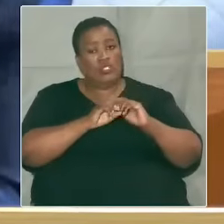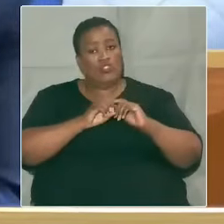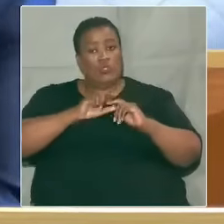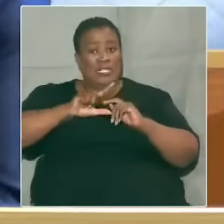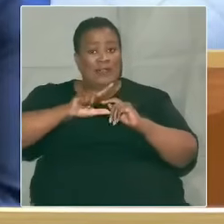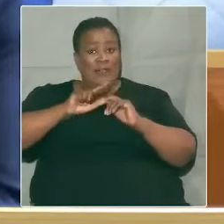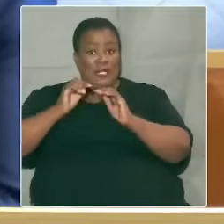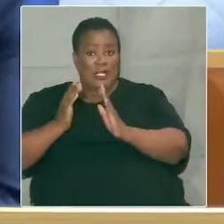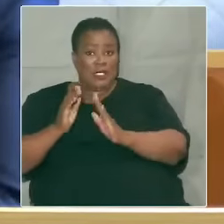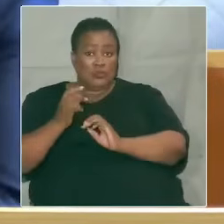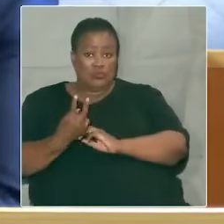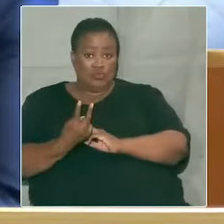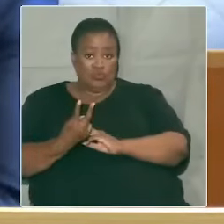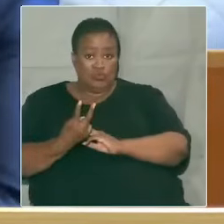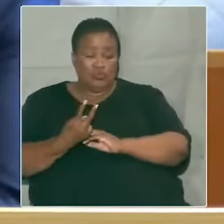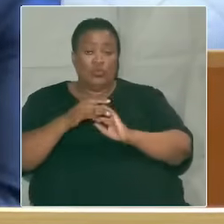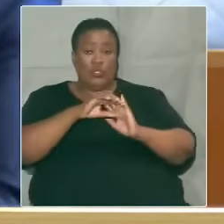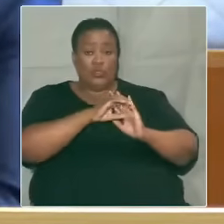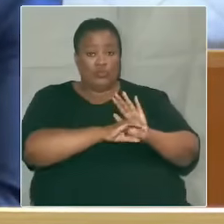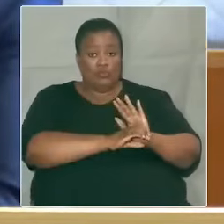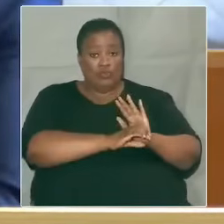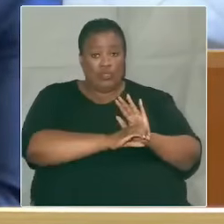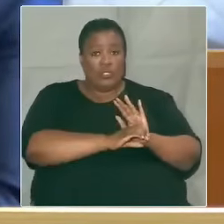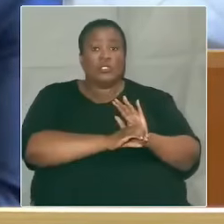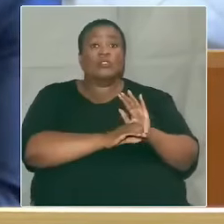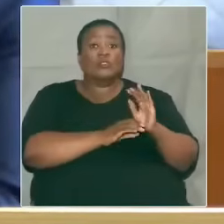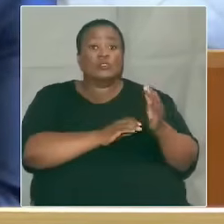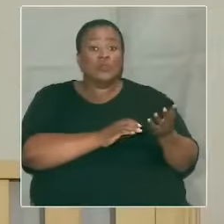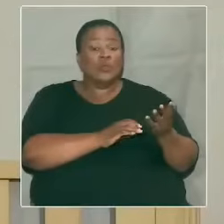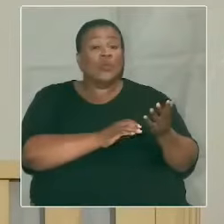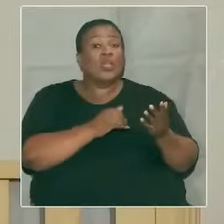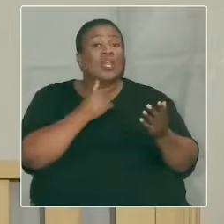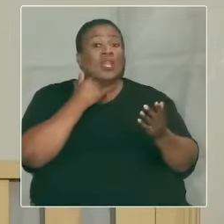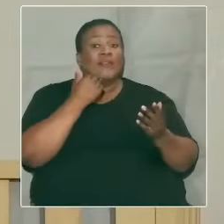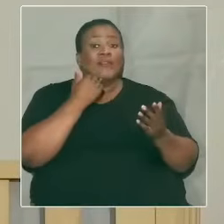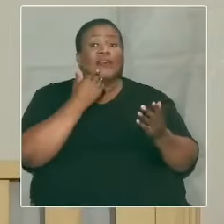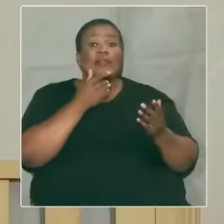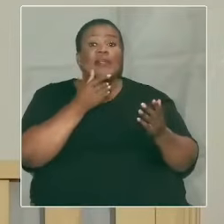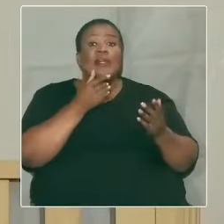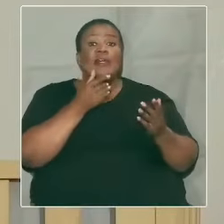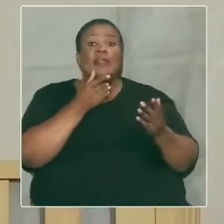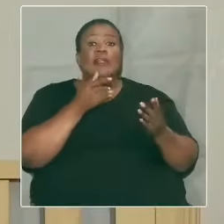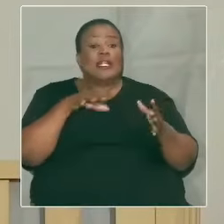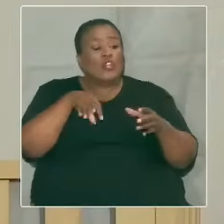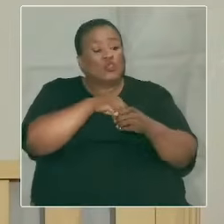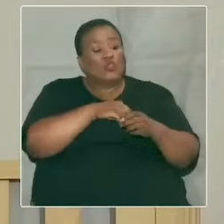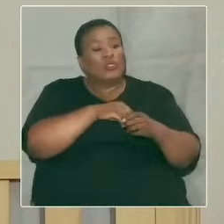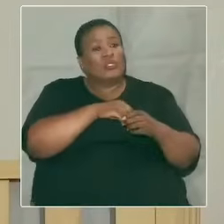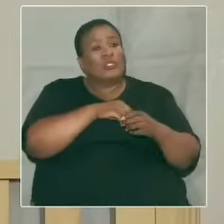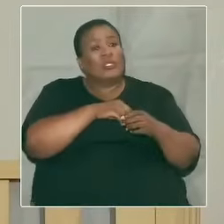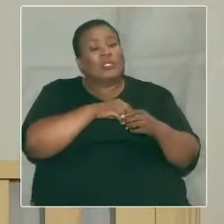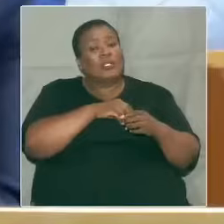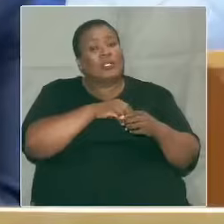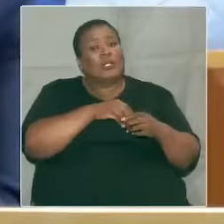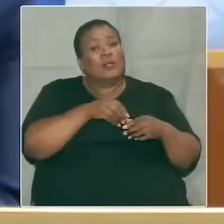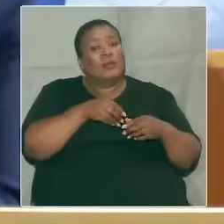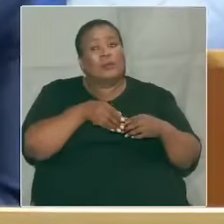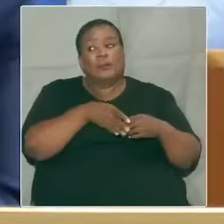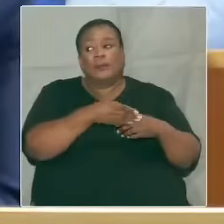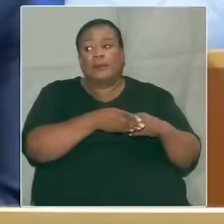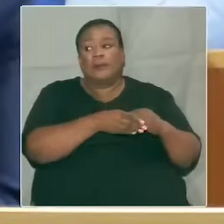2072 of the Constitution. So if it is none of those, why would you